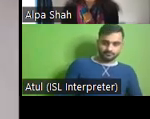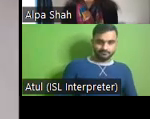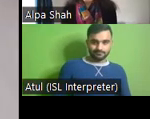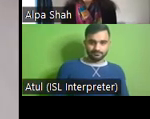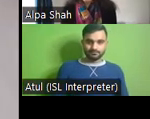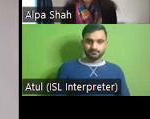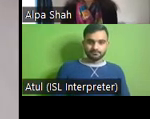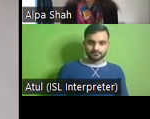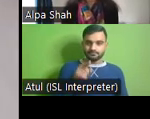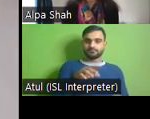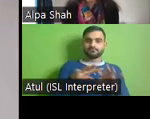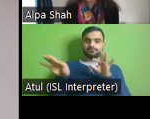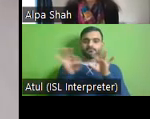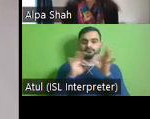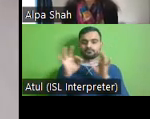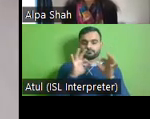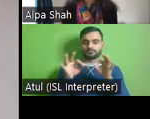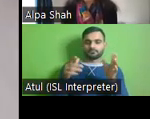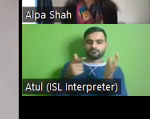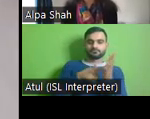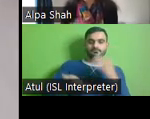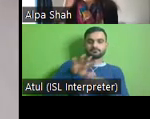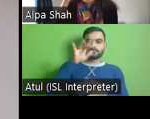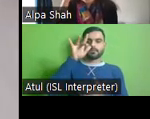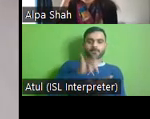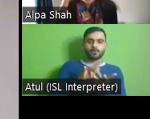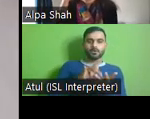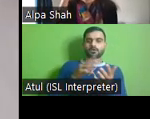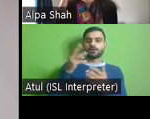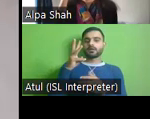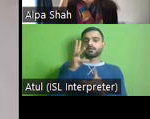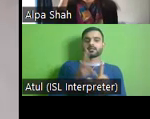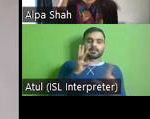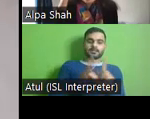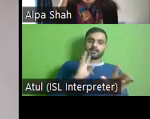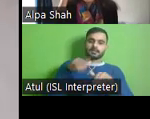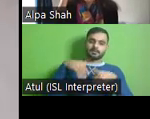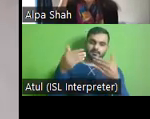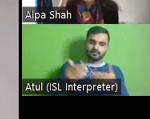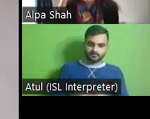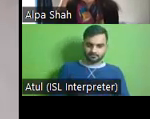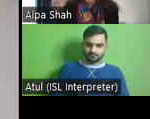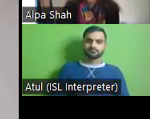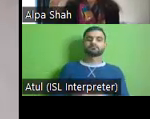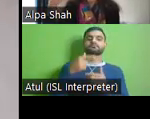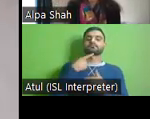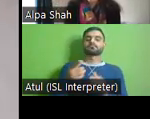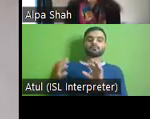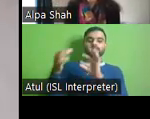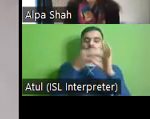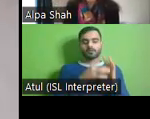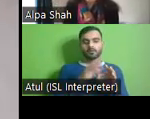this selection of the Pahan and the Pahinbara takes place every 3 years. And as you can see, it takes place